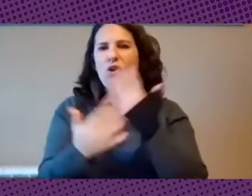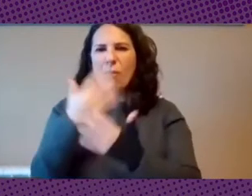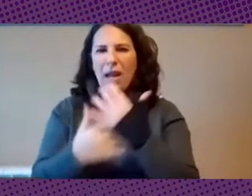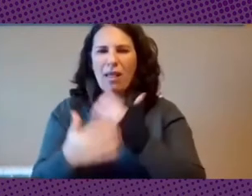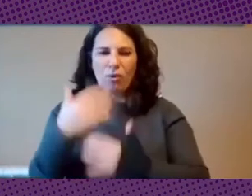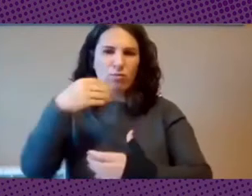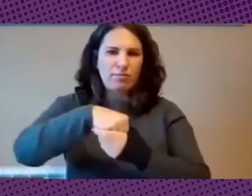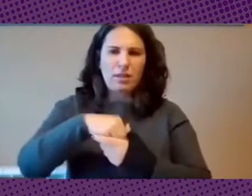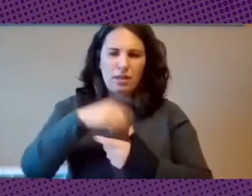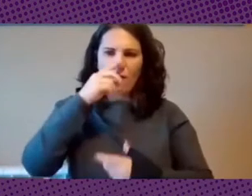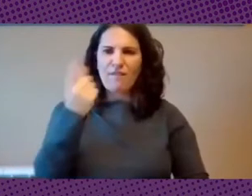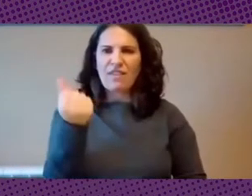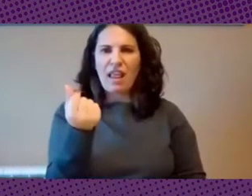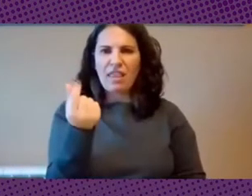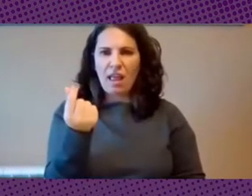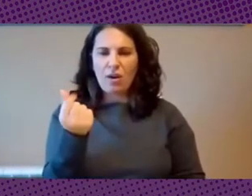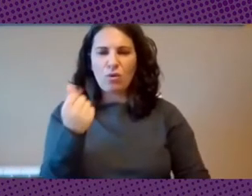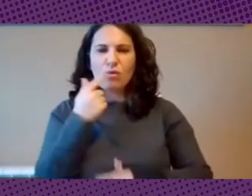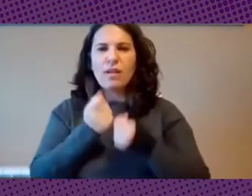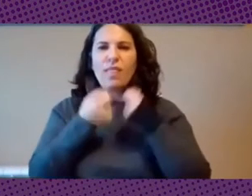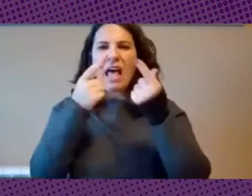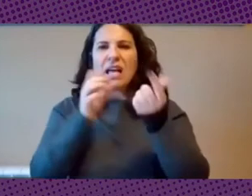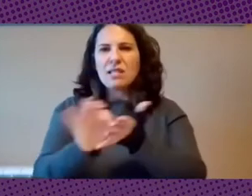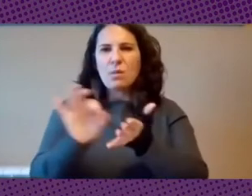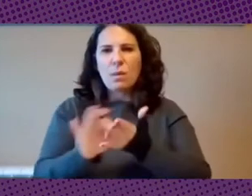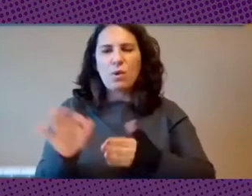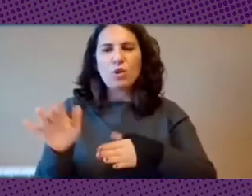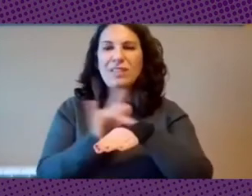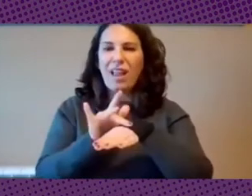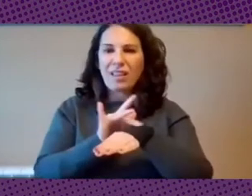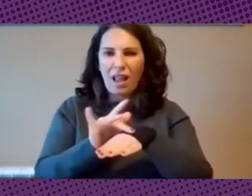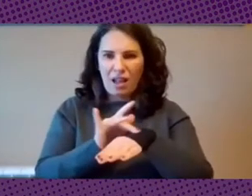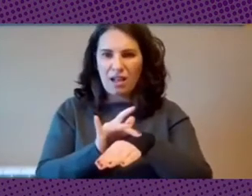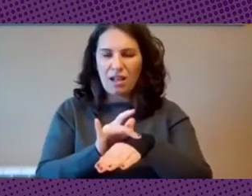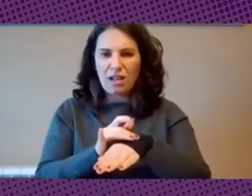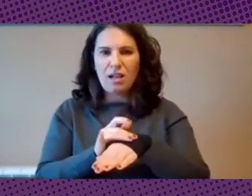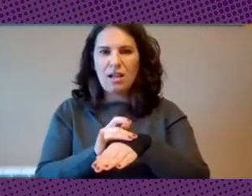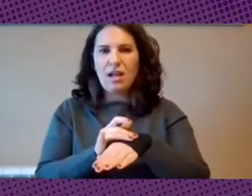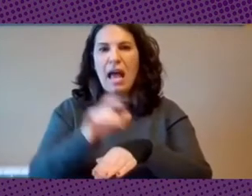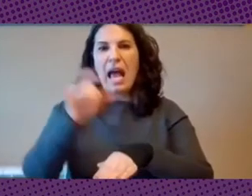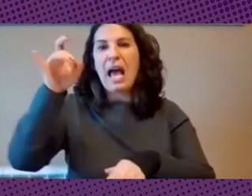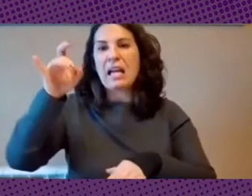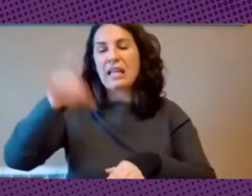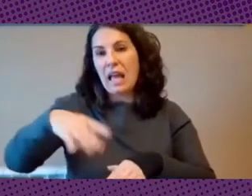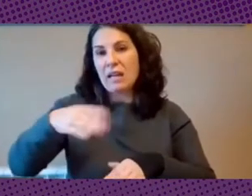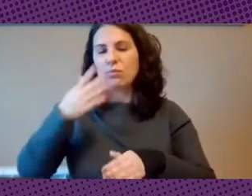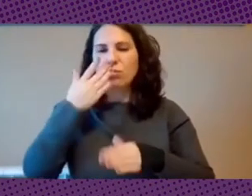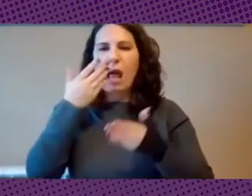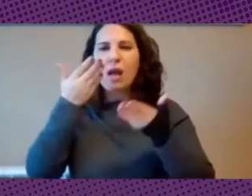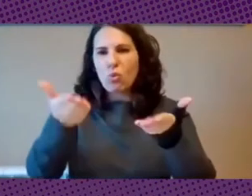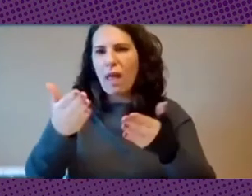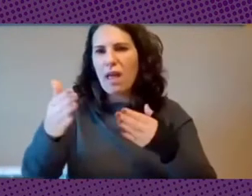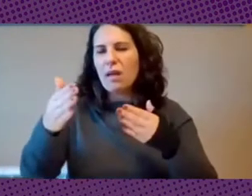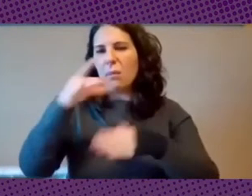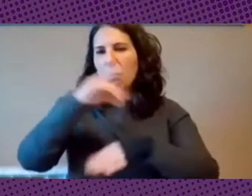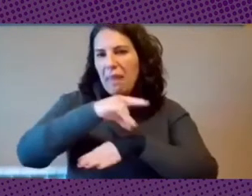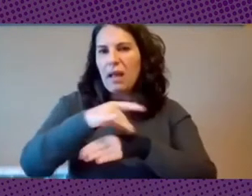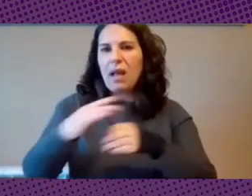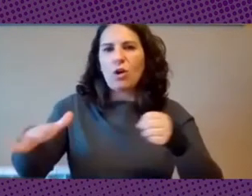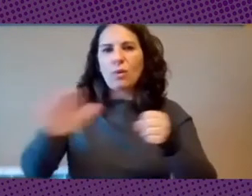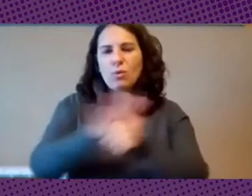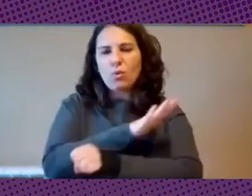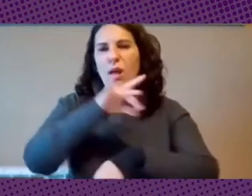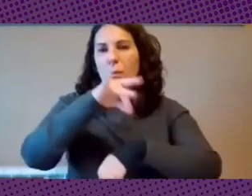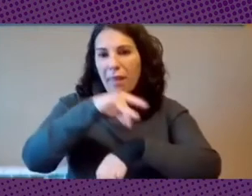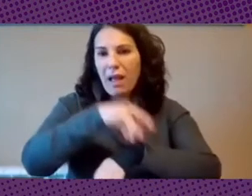services for medical aid and for medical coverage together with life insurance. Right. So in a sense, it